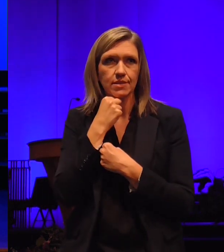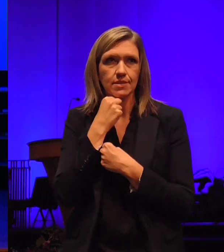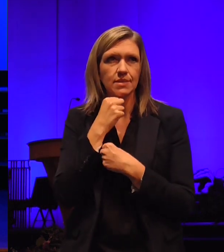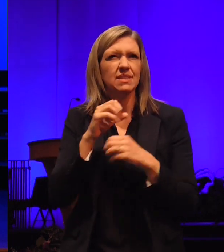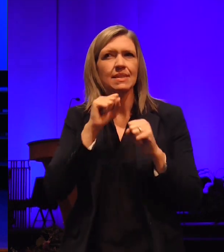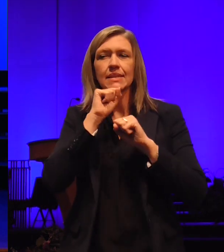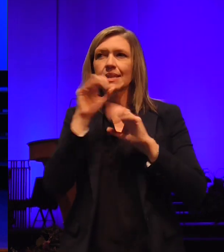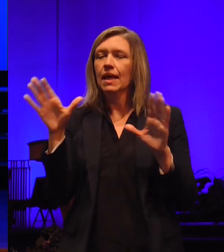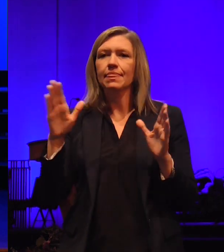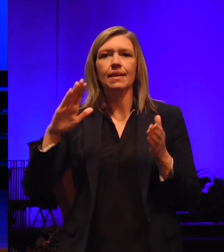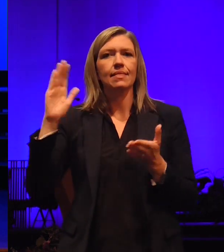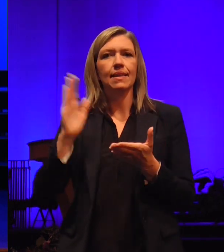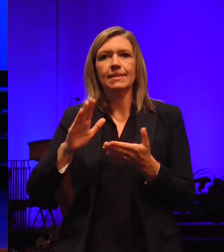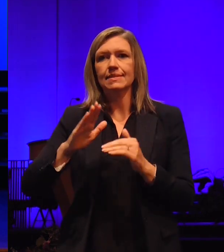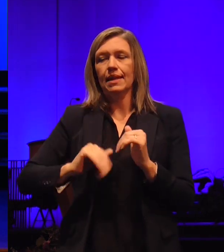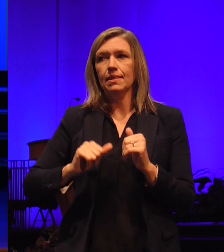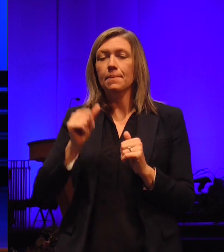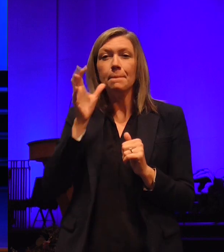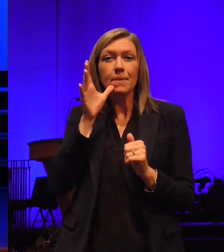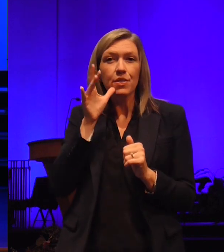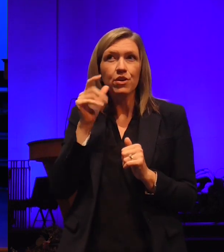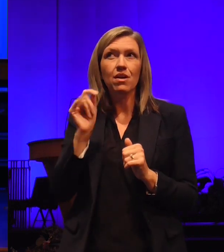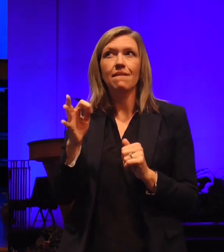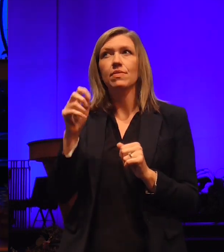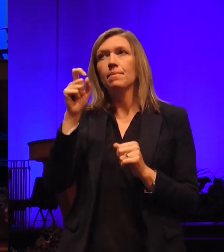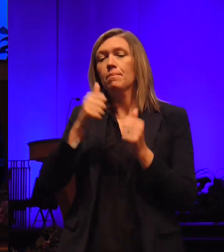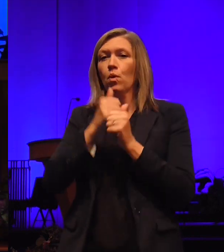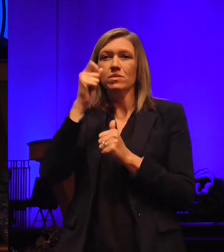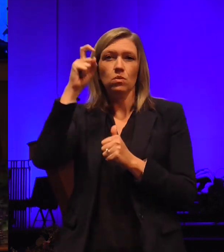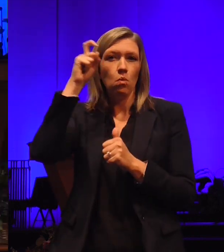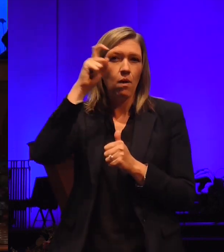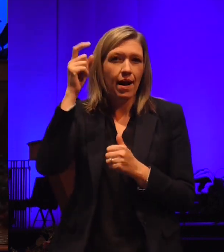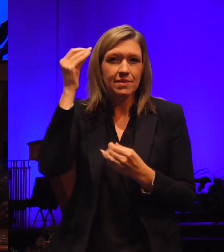nothing less than the mother of the wisest thoughts."